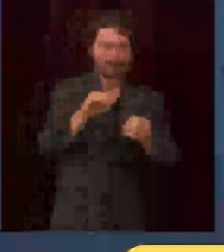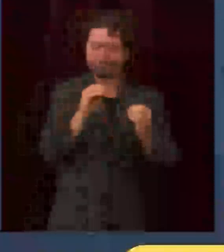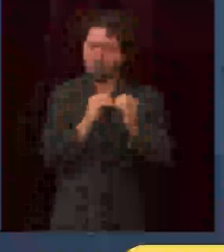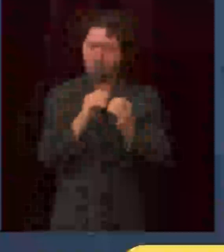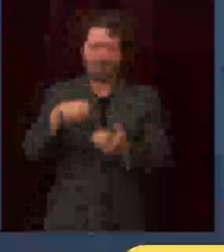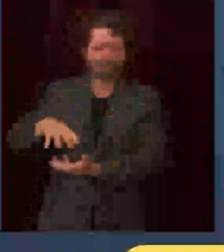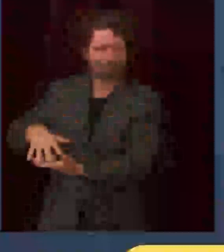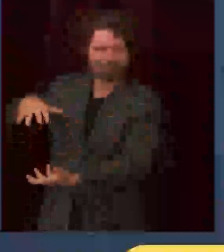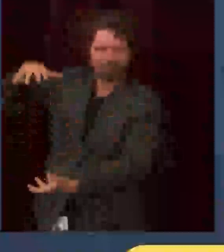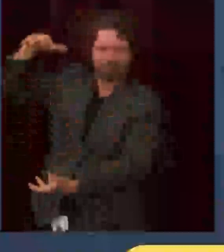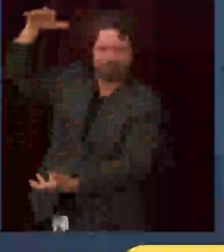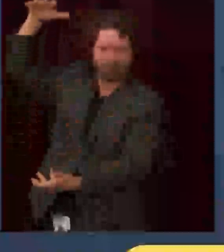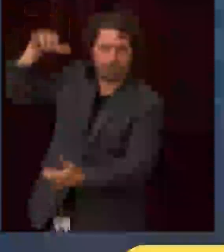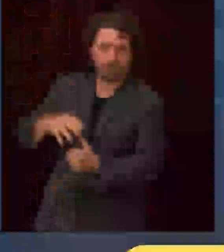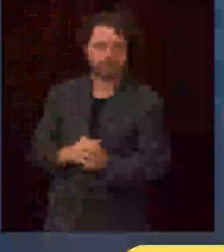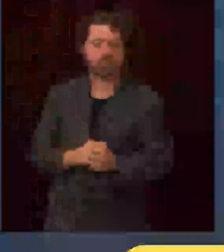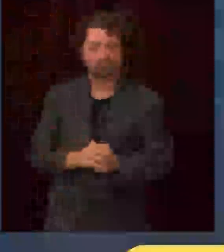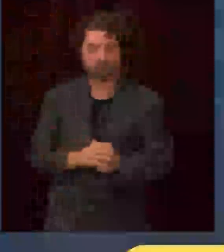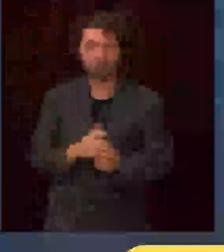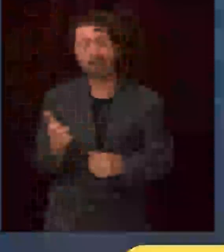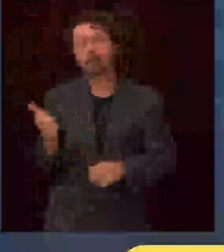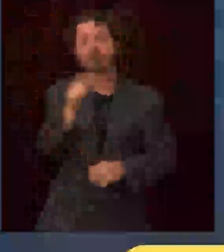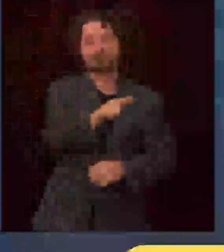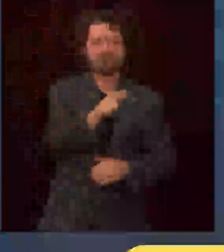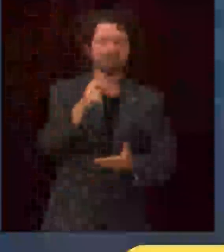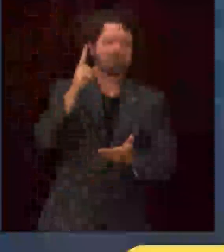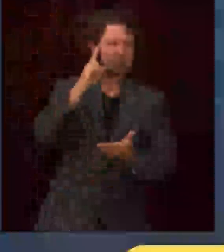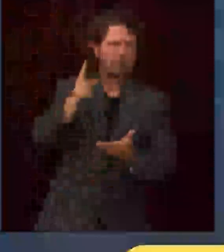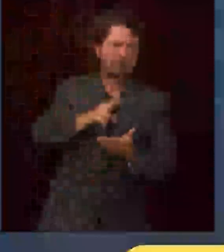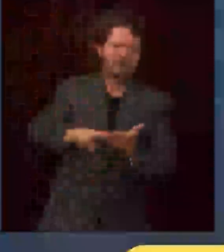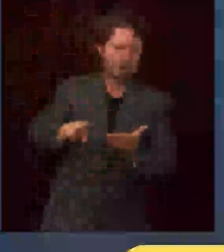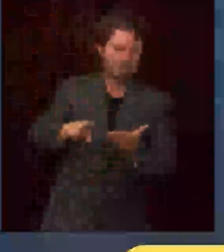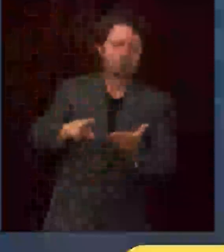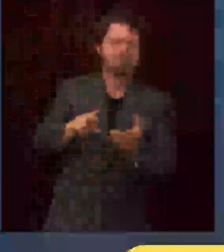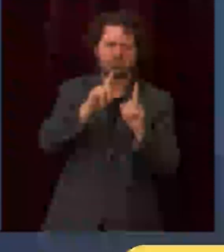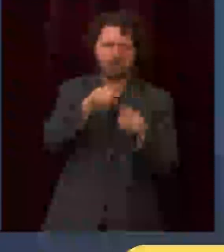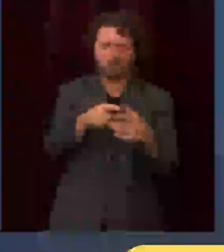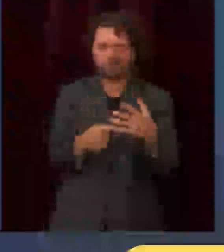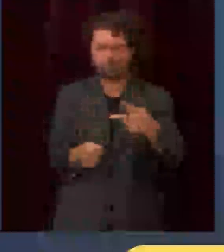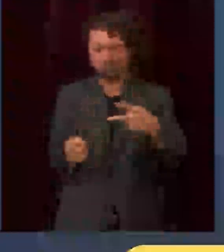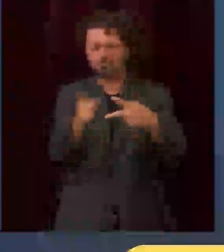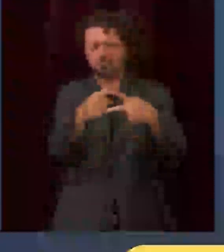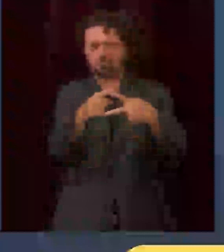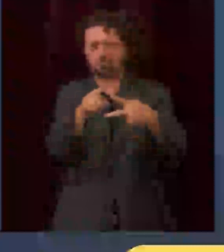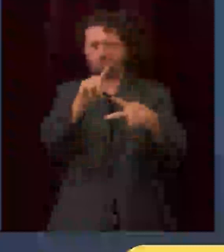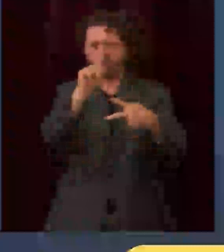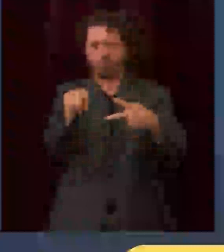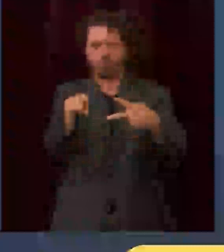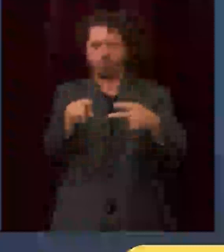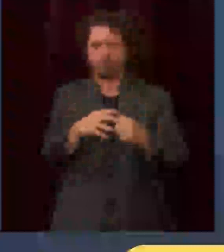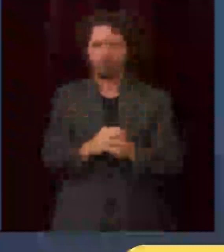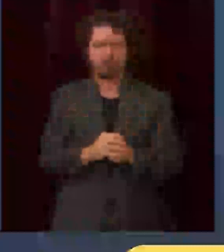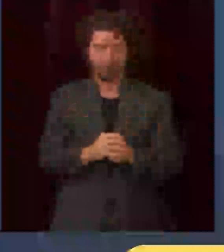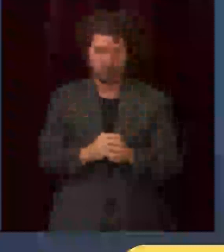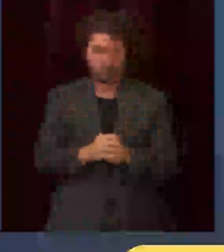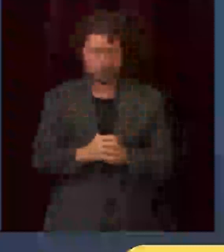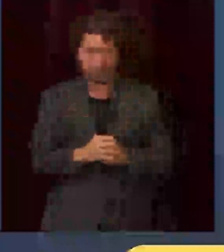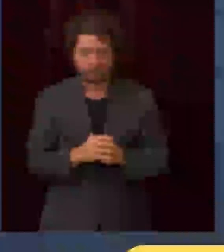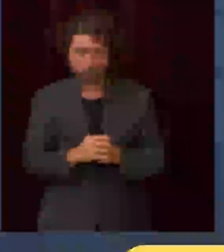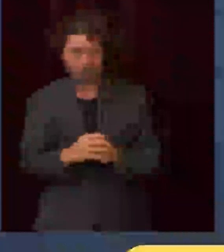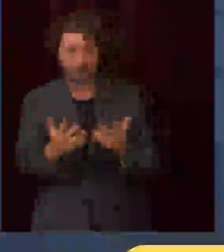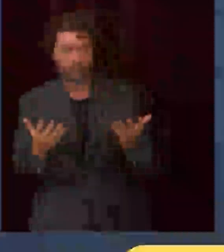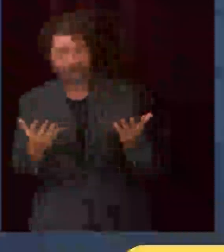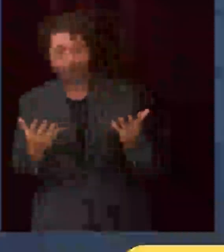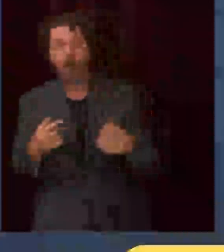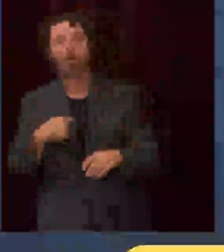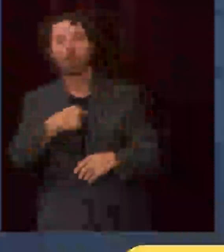days at least to evaluate these applications. We're anticipating a number of these probably coming in about the same time.